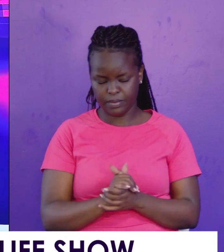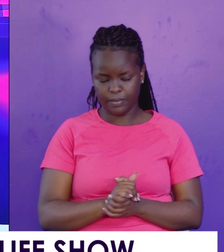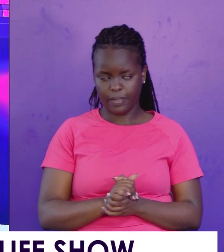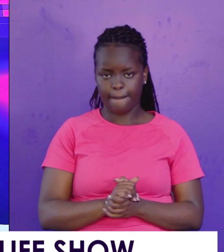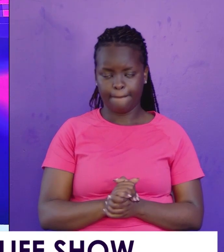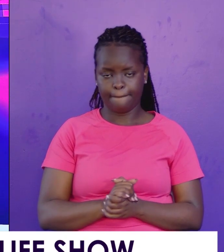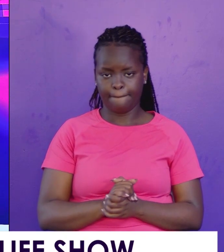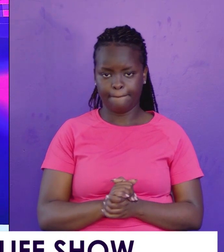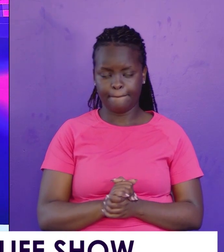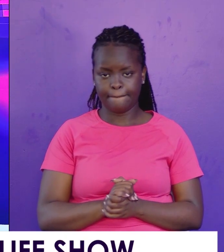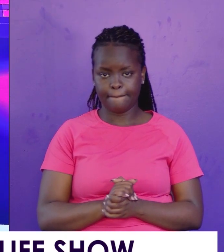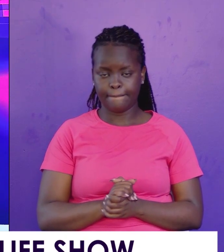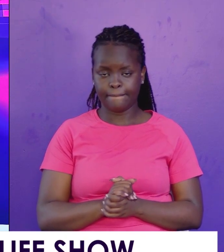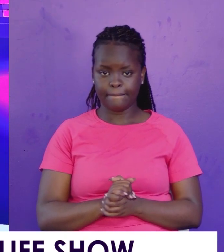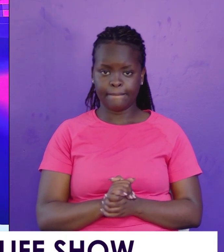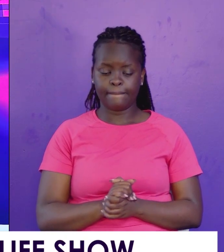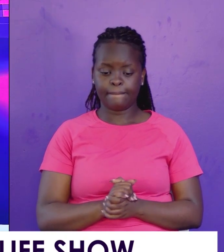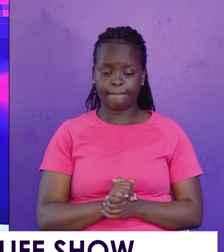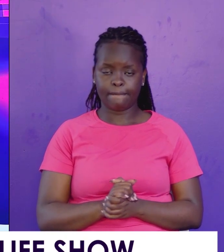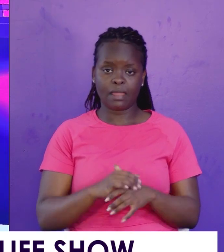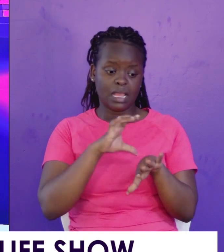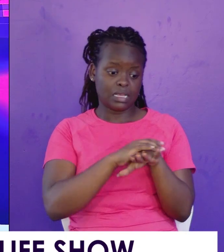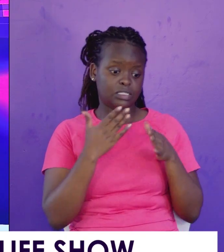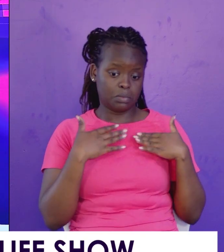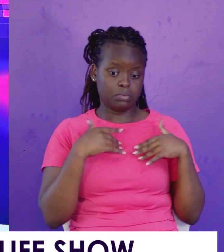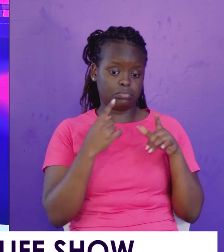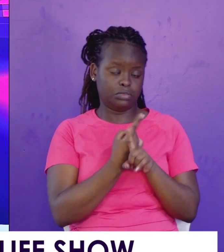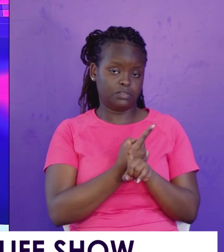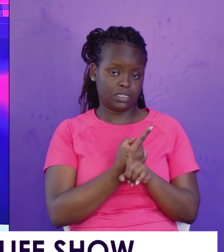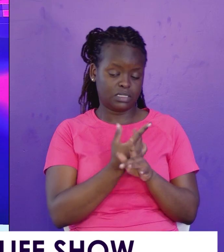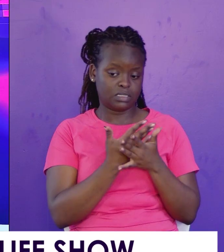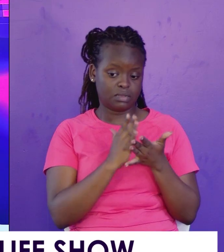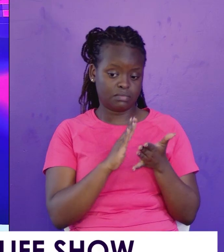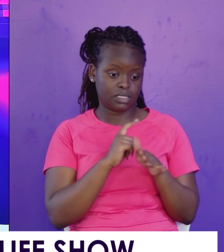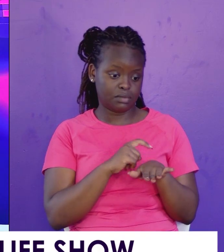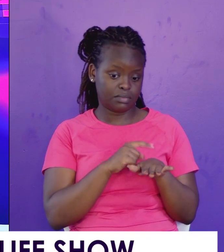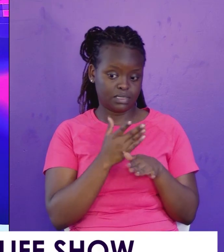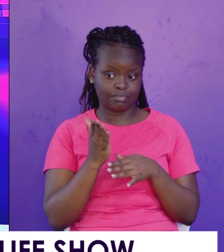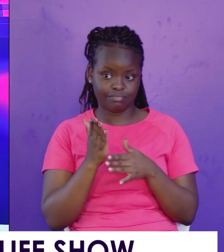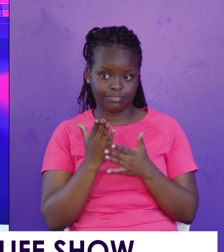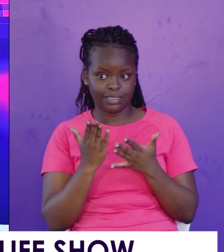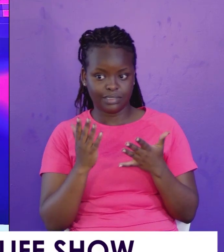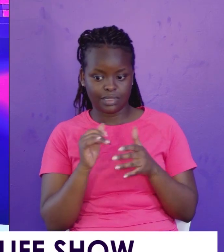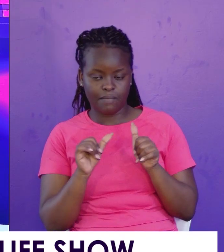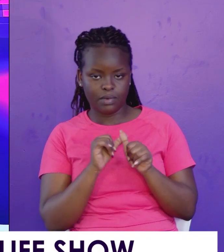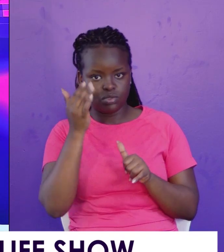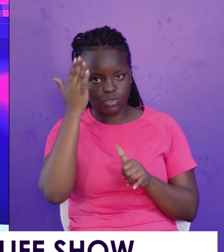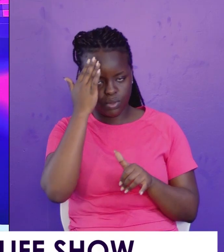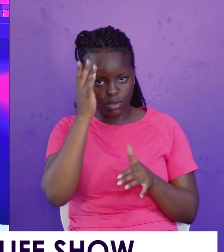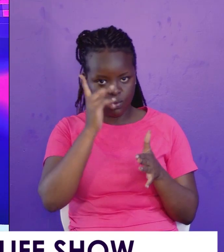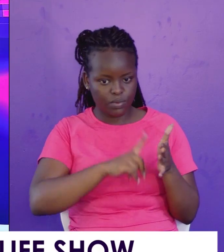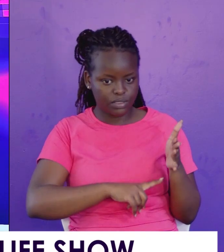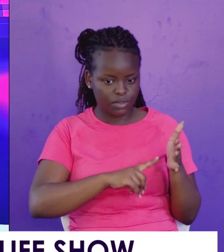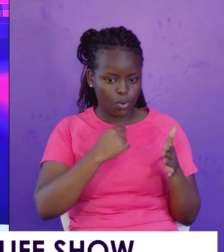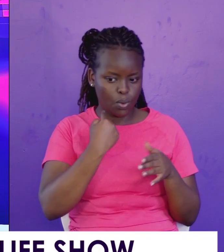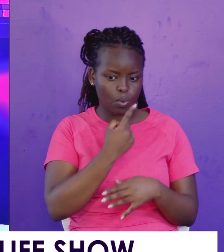stuff. Okay. So you may find people who are different. And sometimes this thing is about also knowing who is the